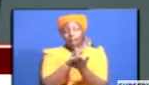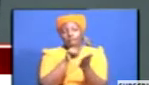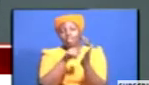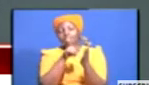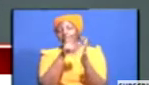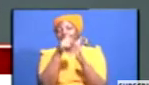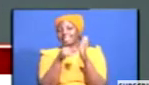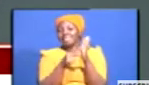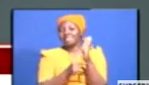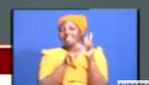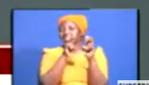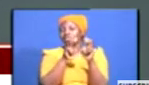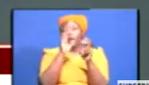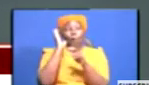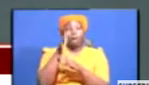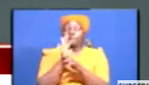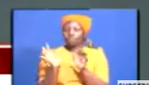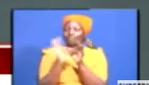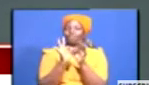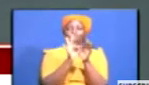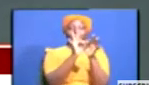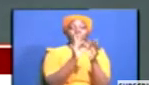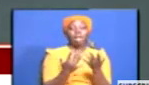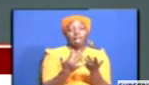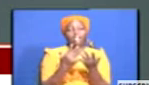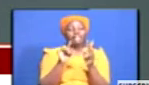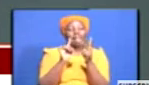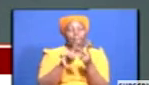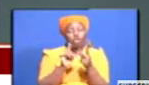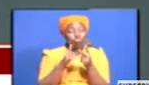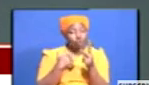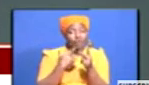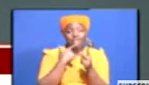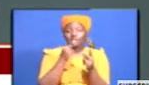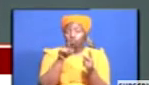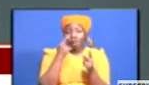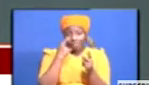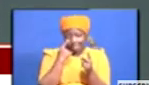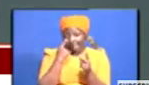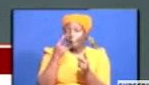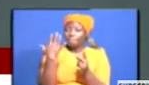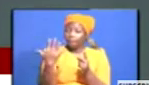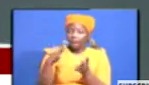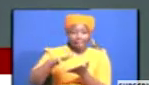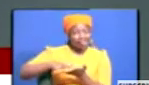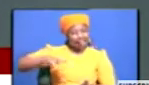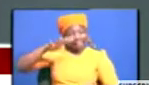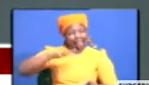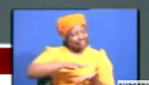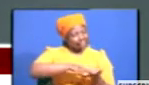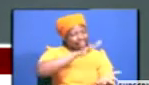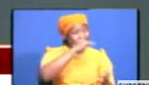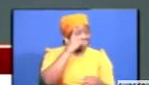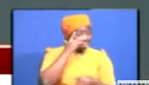consolidated. Okay, and two, you are saying you've seen a bulk of documents, and I think the other side hasn't